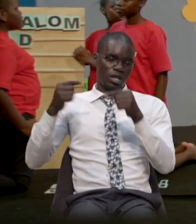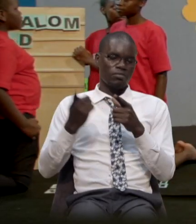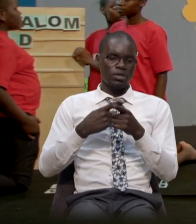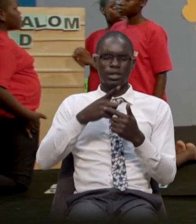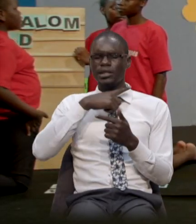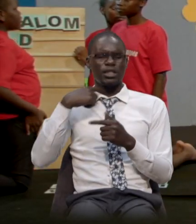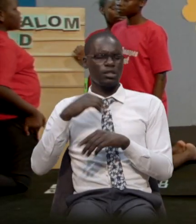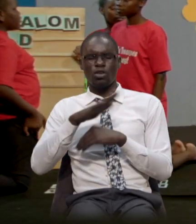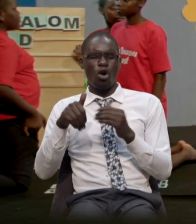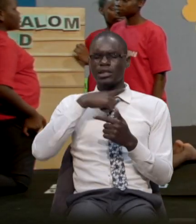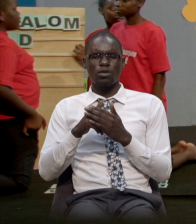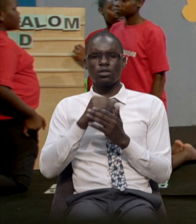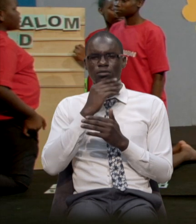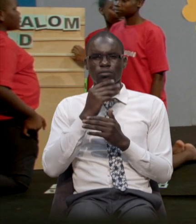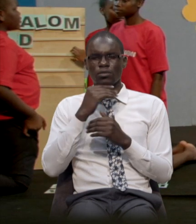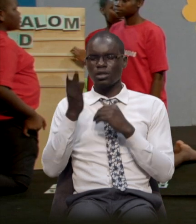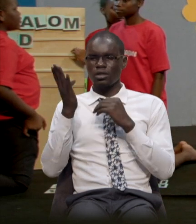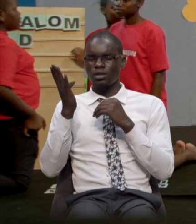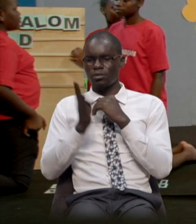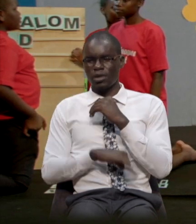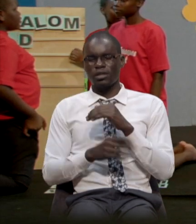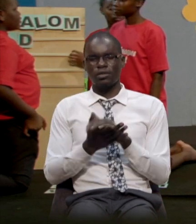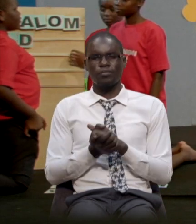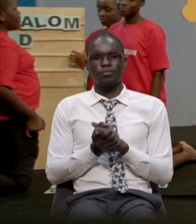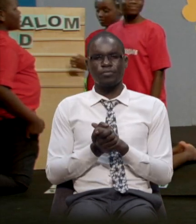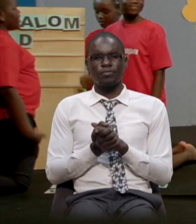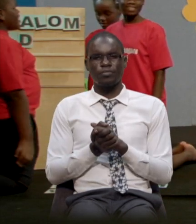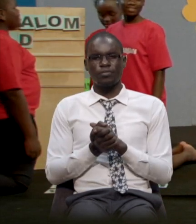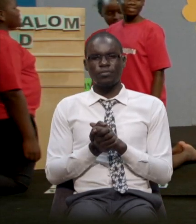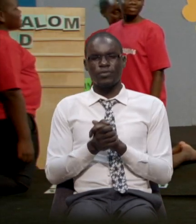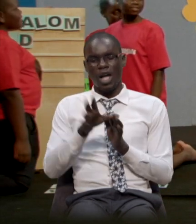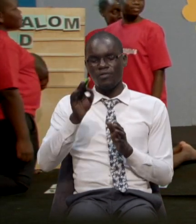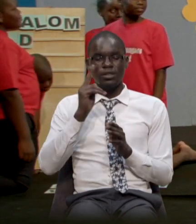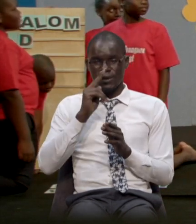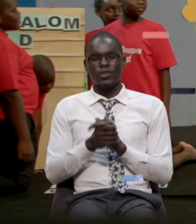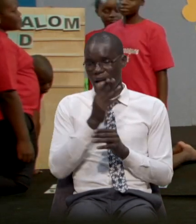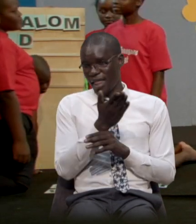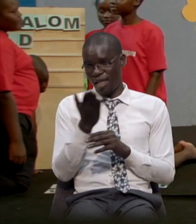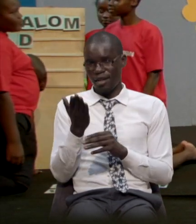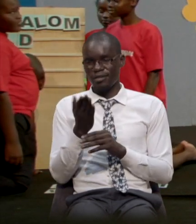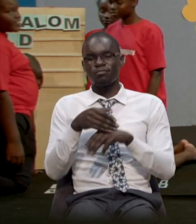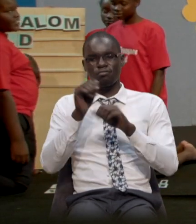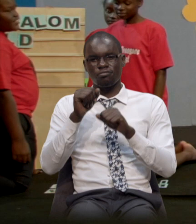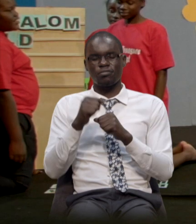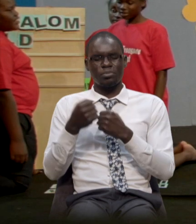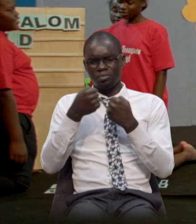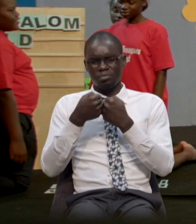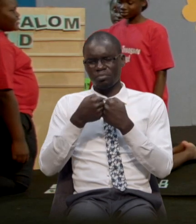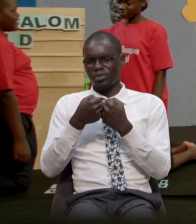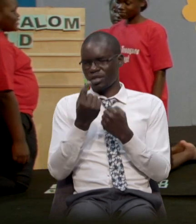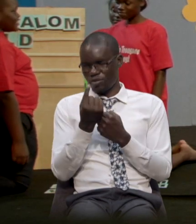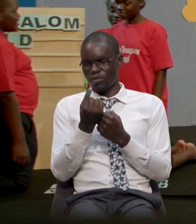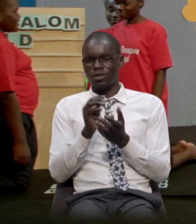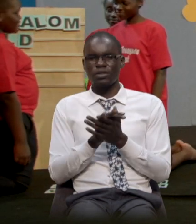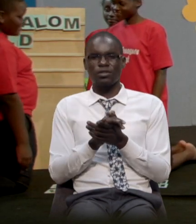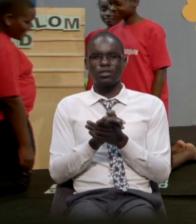so bad. Hey, this Bible is fun. Are you finding some fun there? Yes. Are you finding it challenging? Yes. That is what